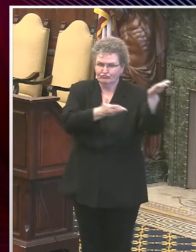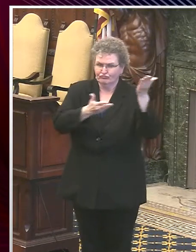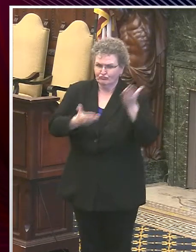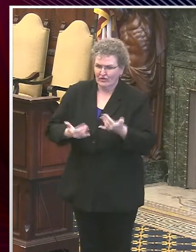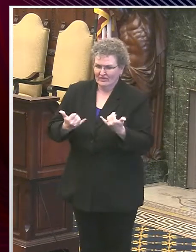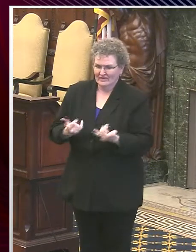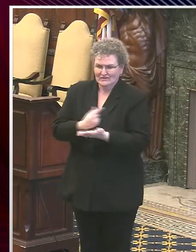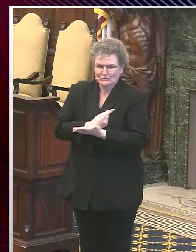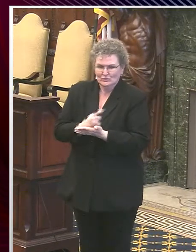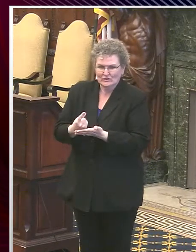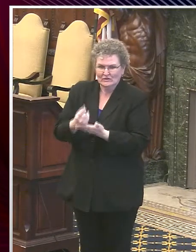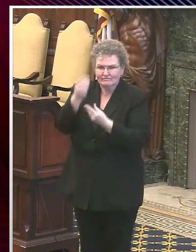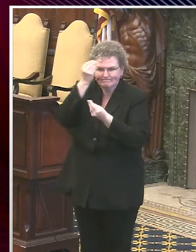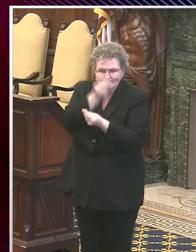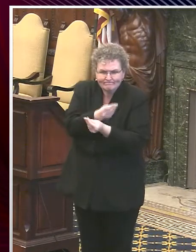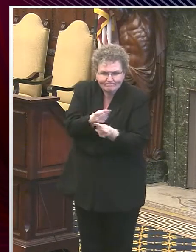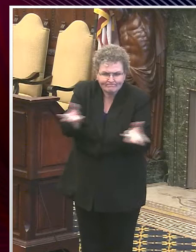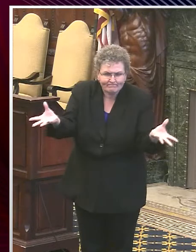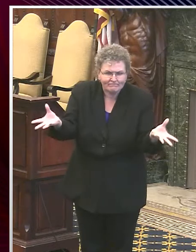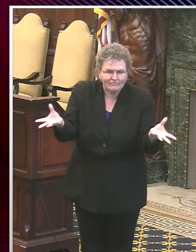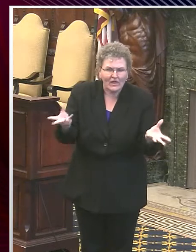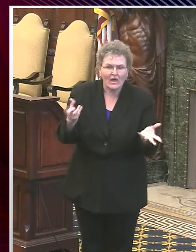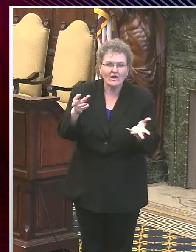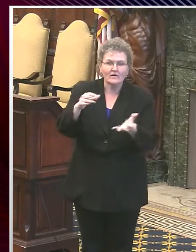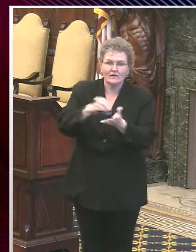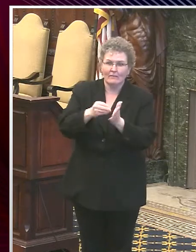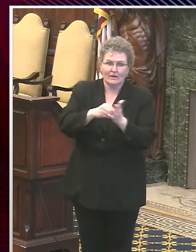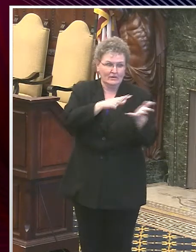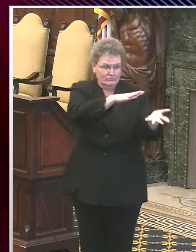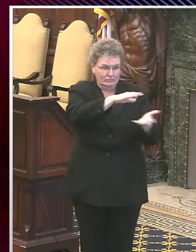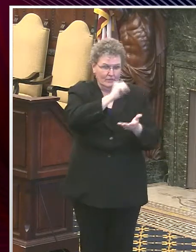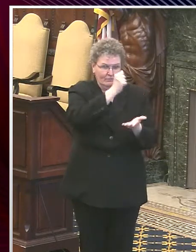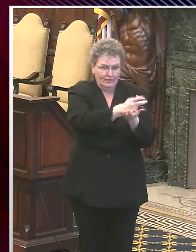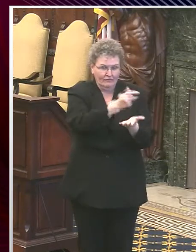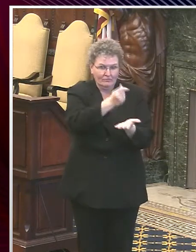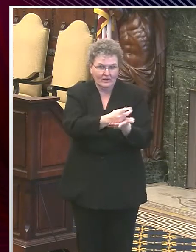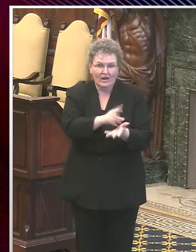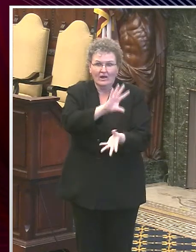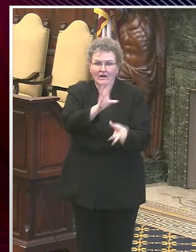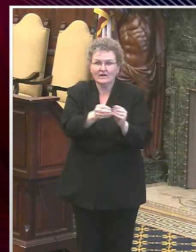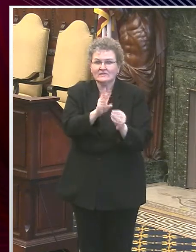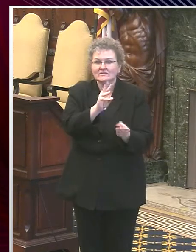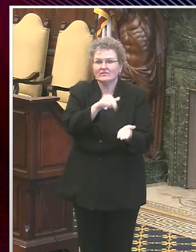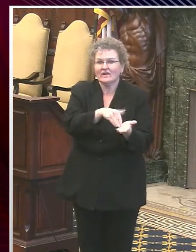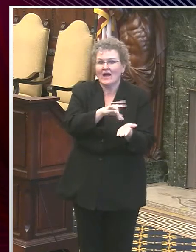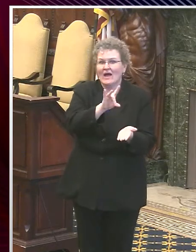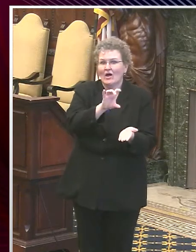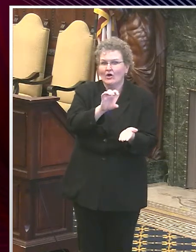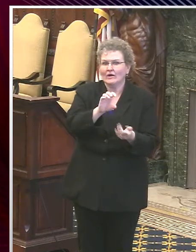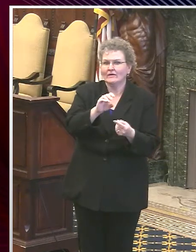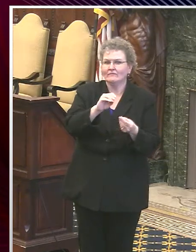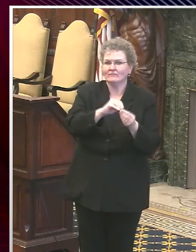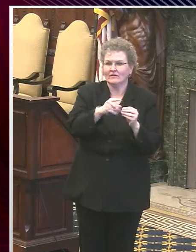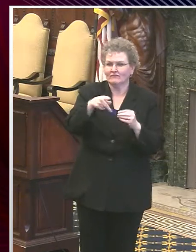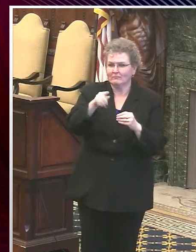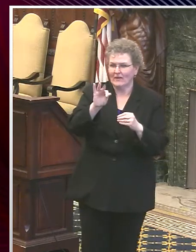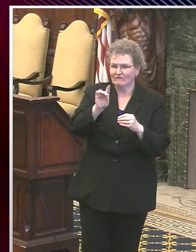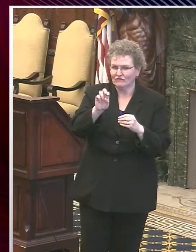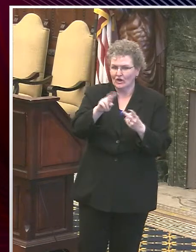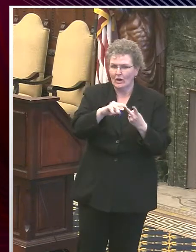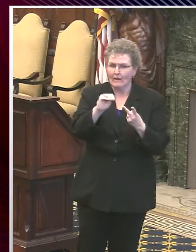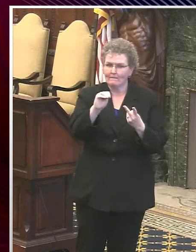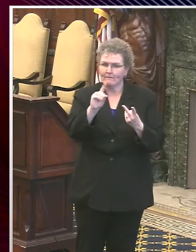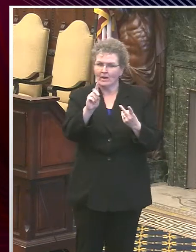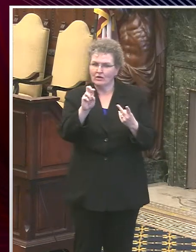those numbers, last week we were allocated 16,380 doses of Pfizer, 15,600 doses of Moderna